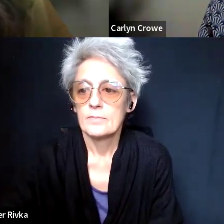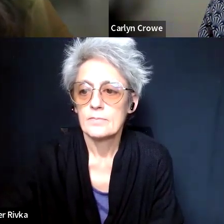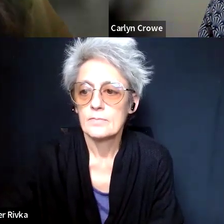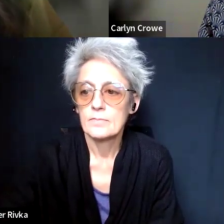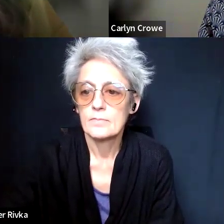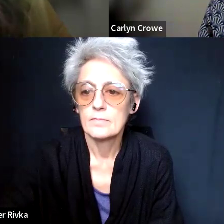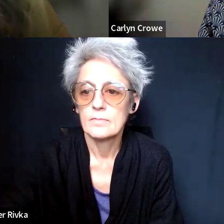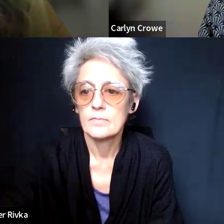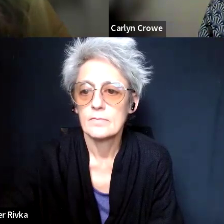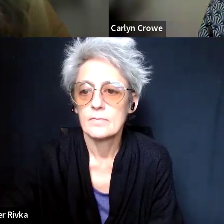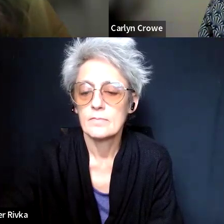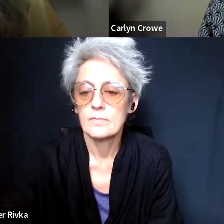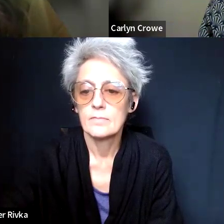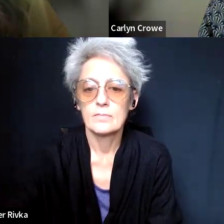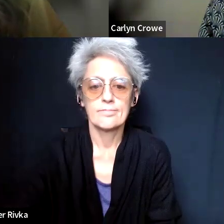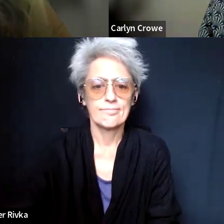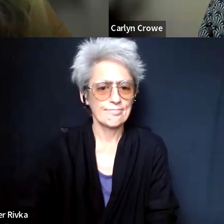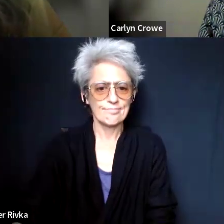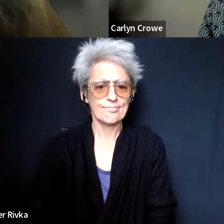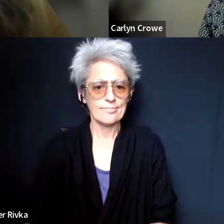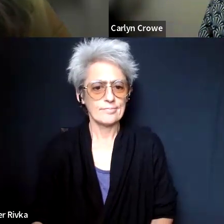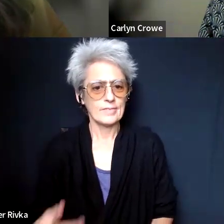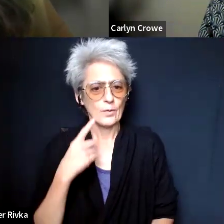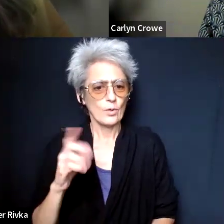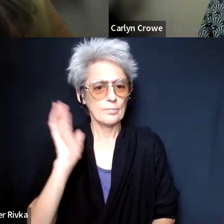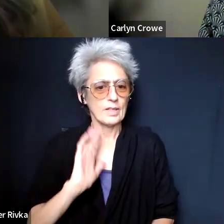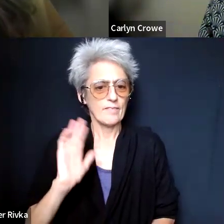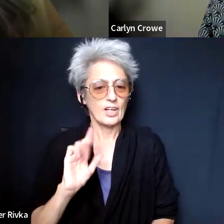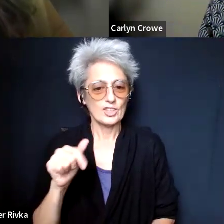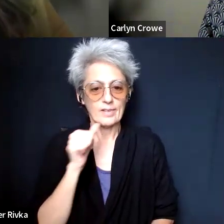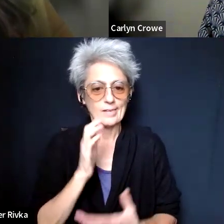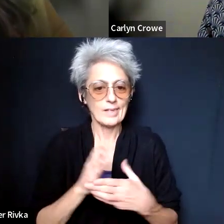It worked before. I should have just not stopped sharing before.